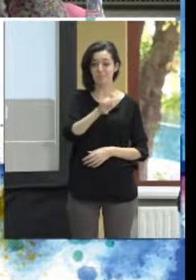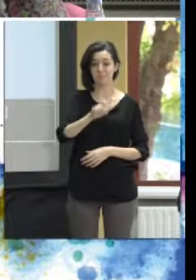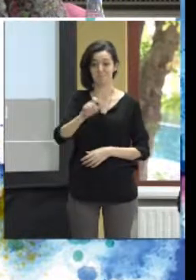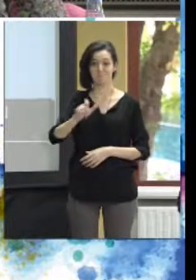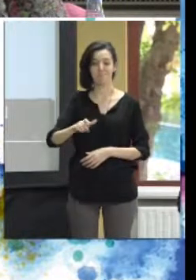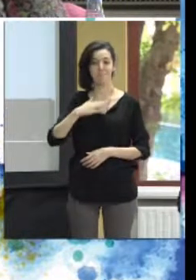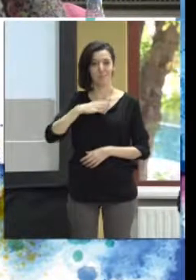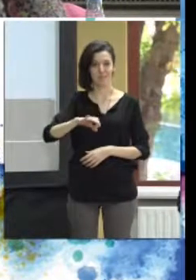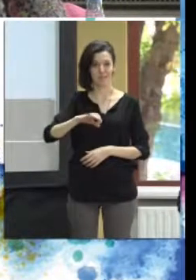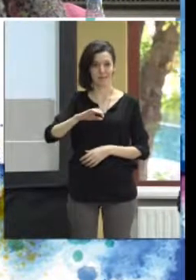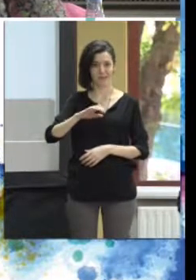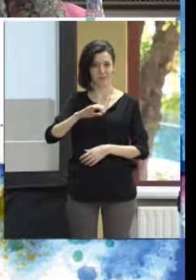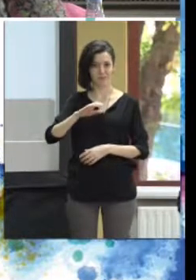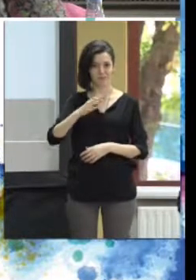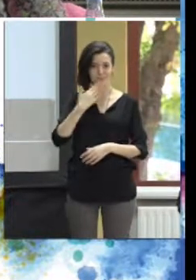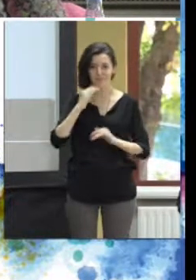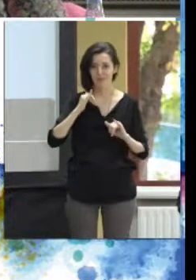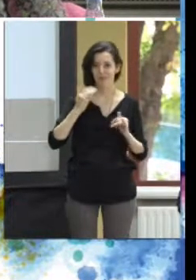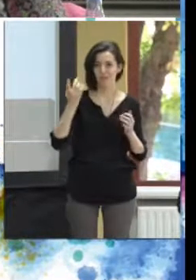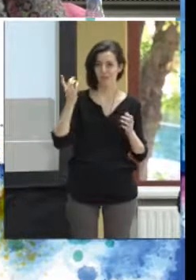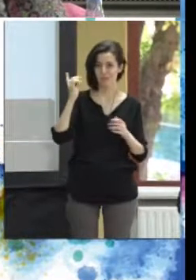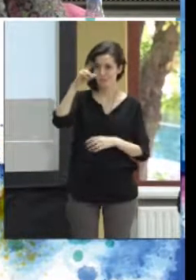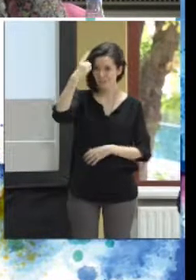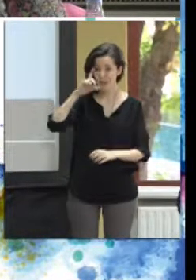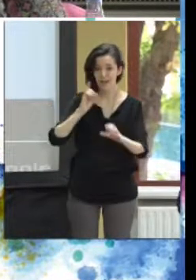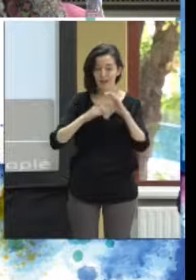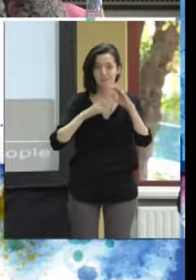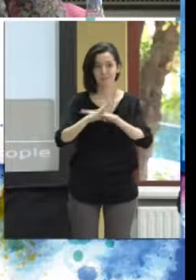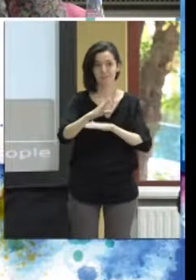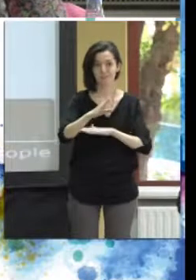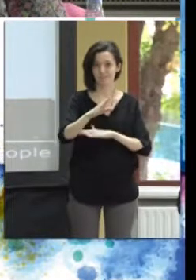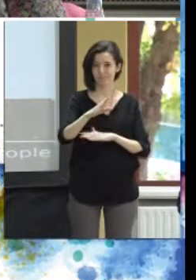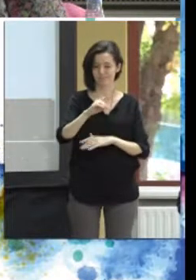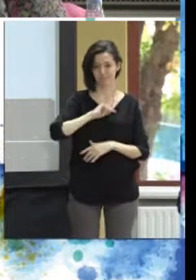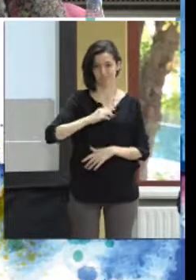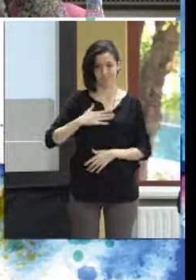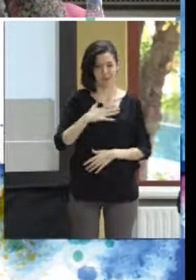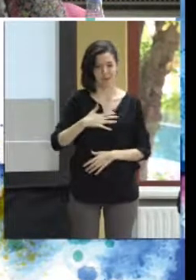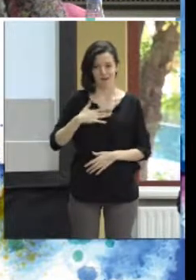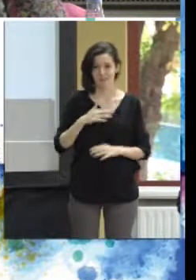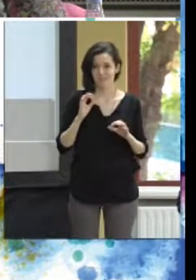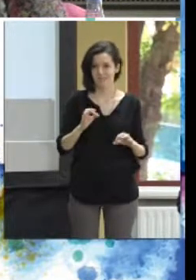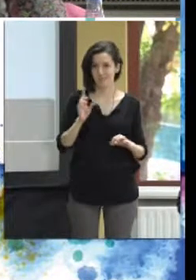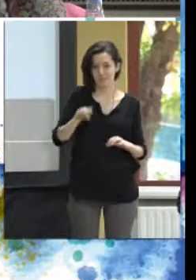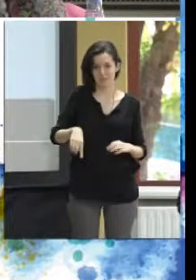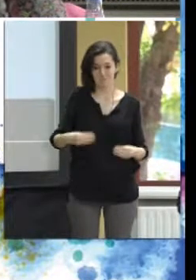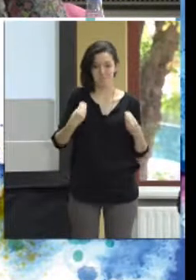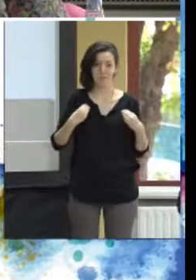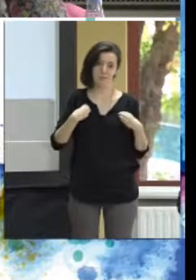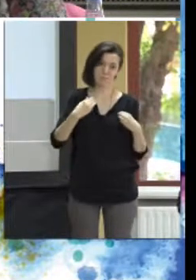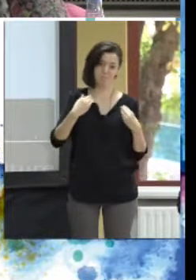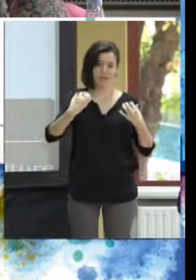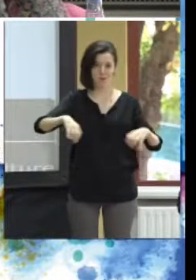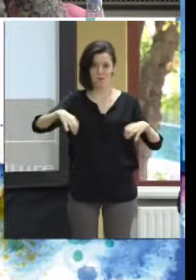when they access this leisure activity, that culture, and leading a normalized